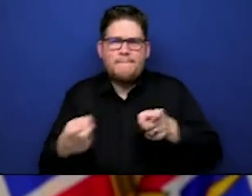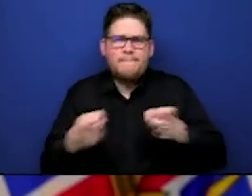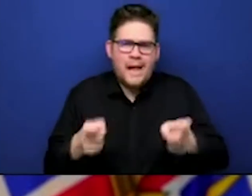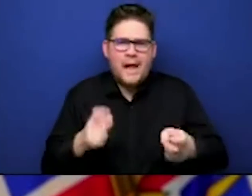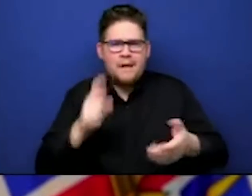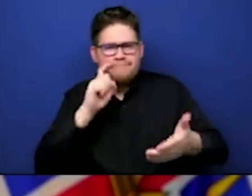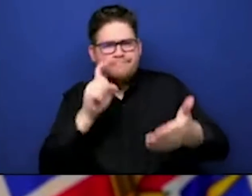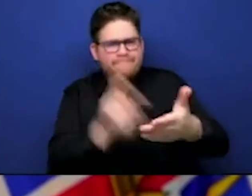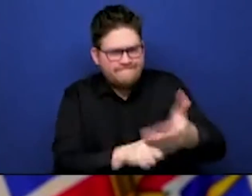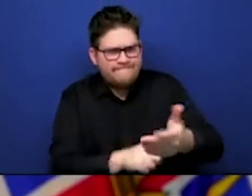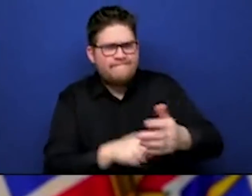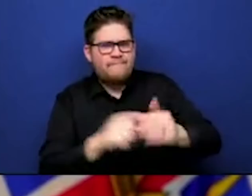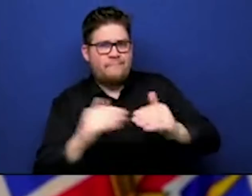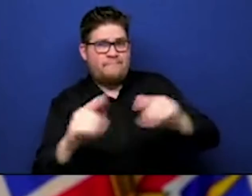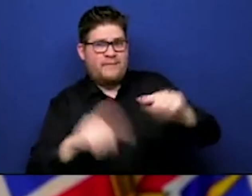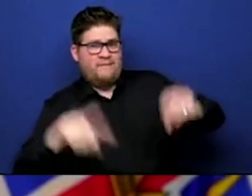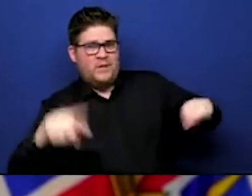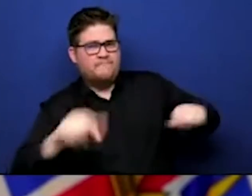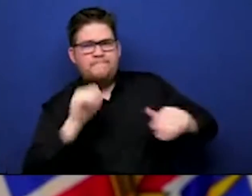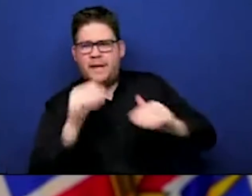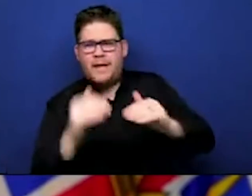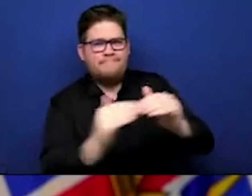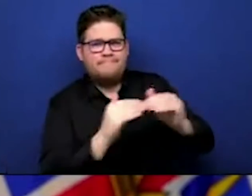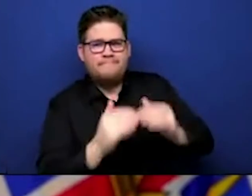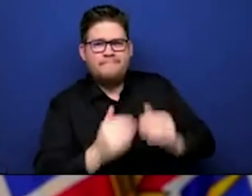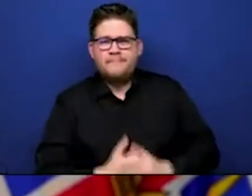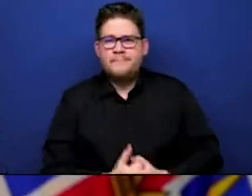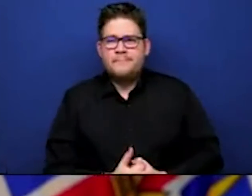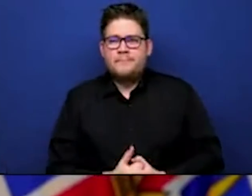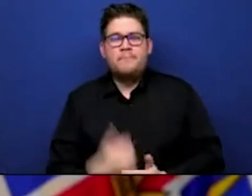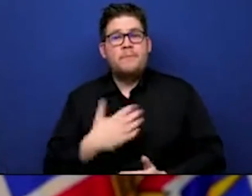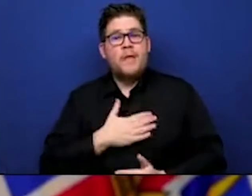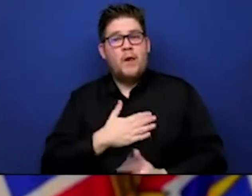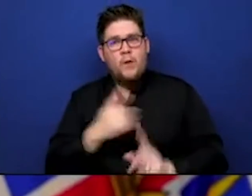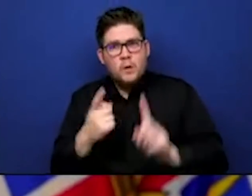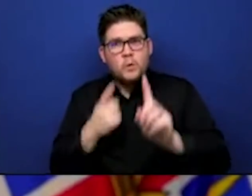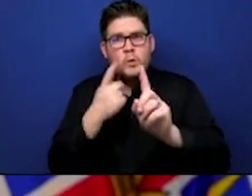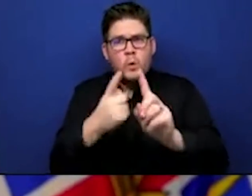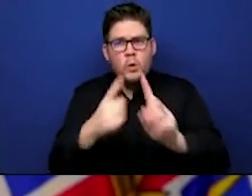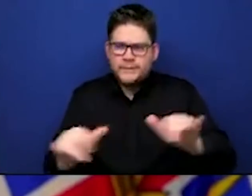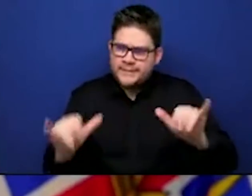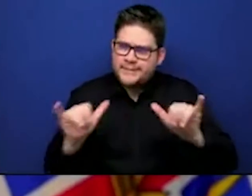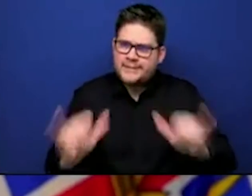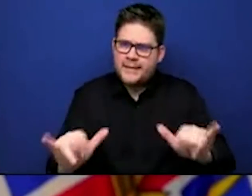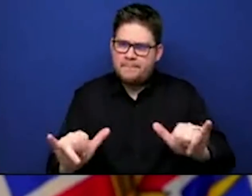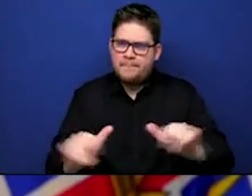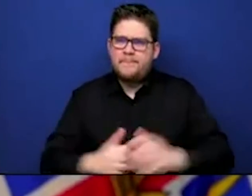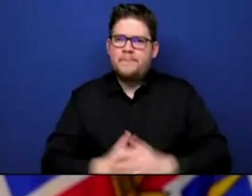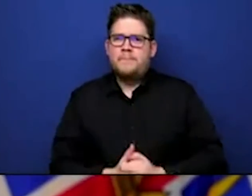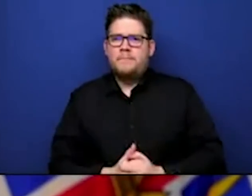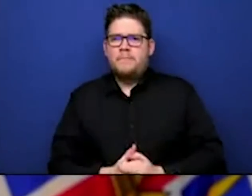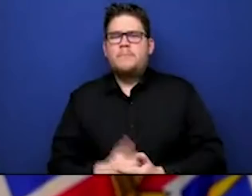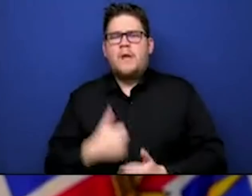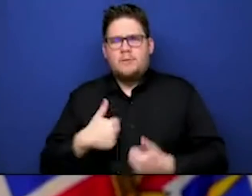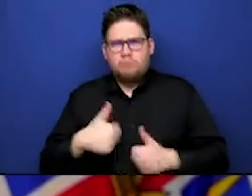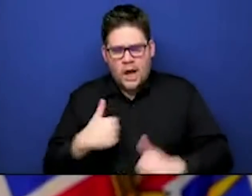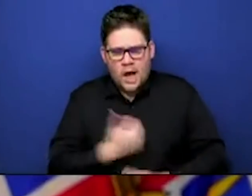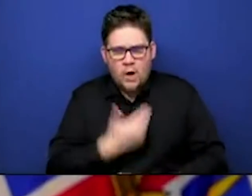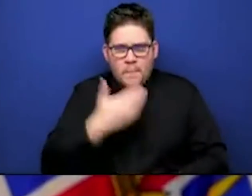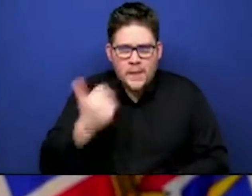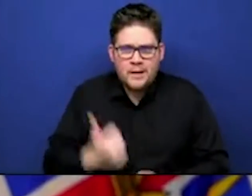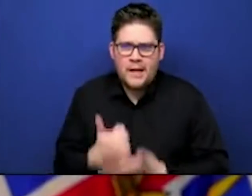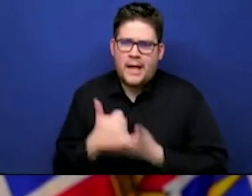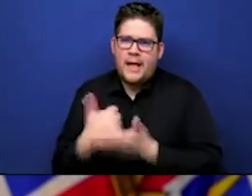been the same. Our focus has been on doing all we can to keep people from getting sick, and